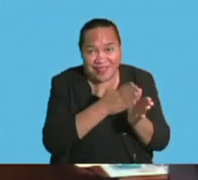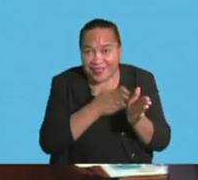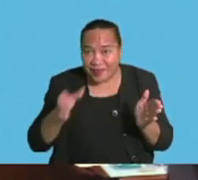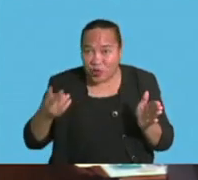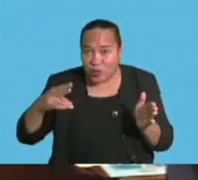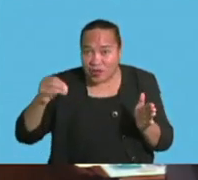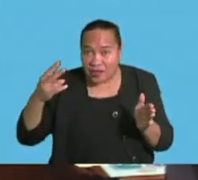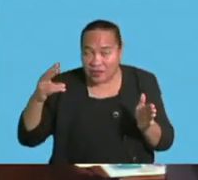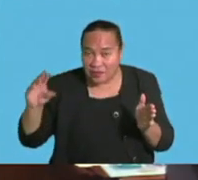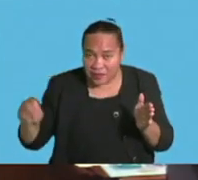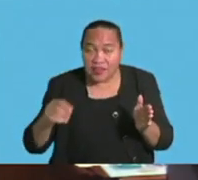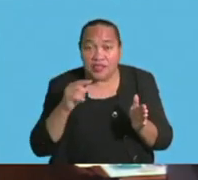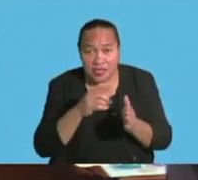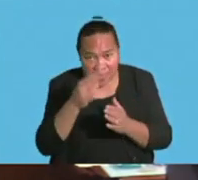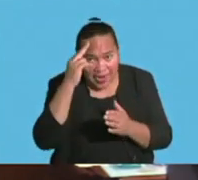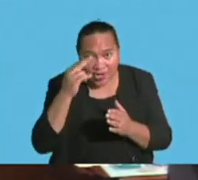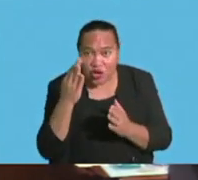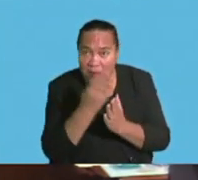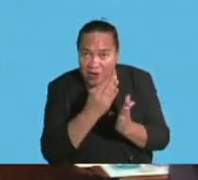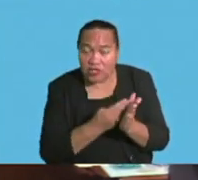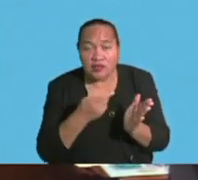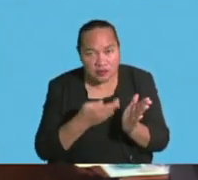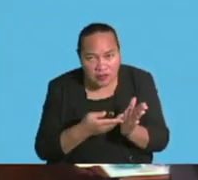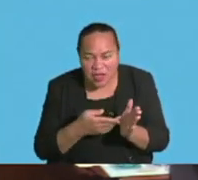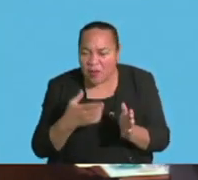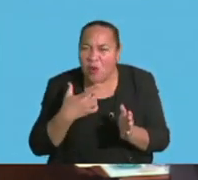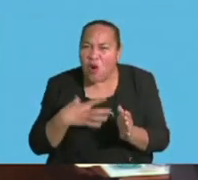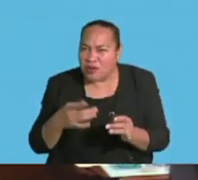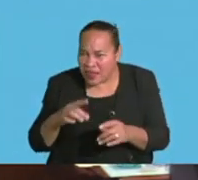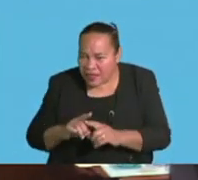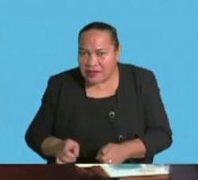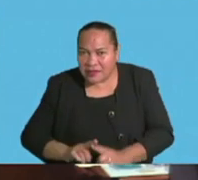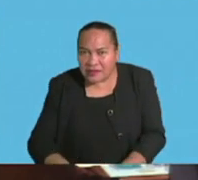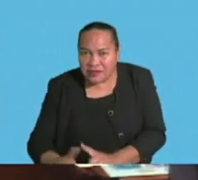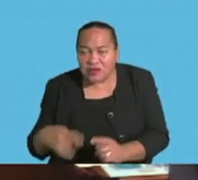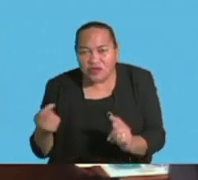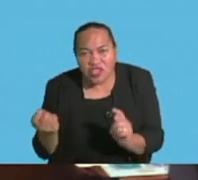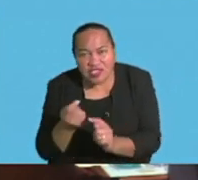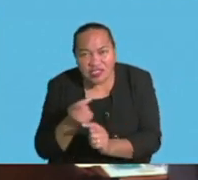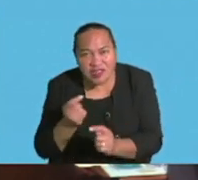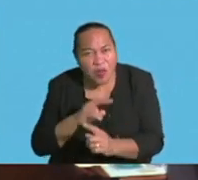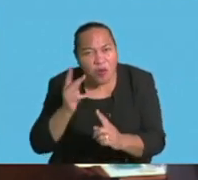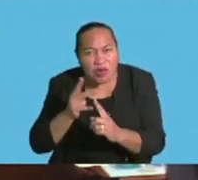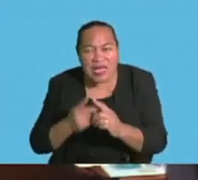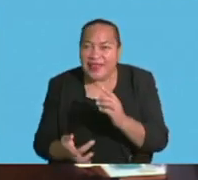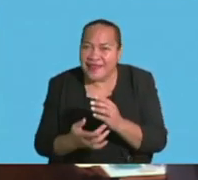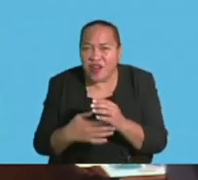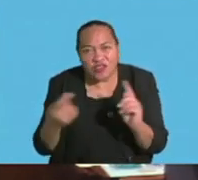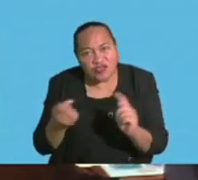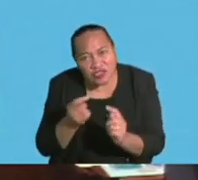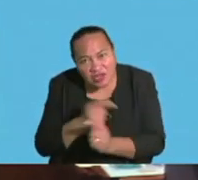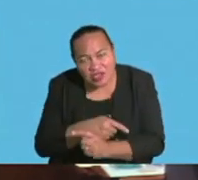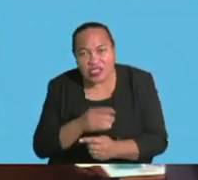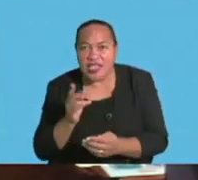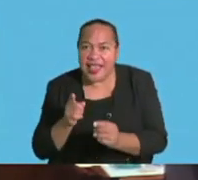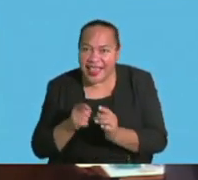2019-2020 national budget takes into account the ever-changing nature of global politics, technology, industry,